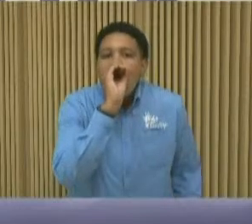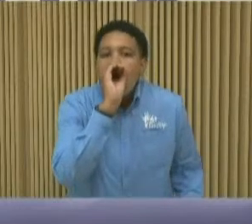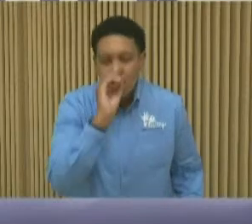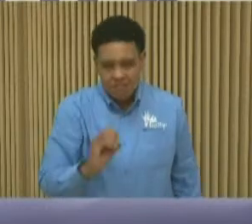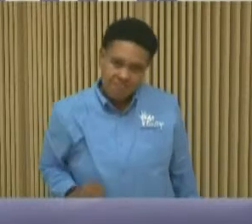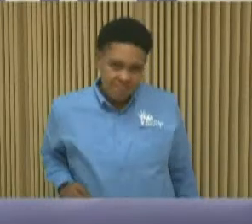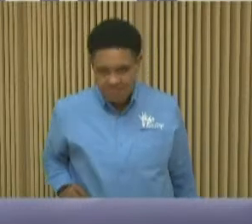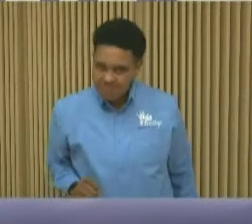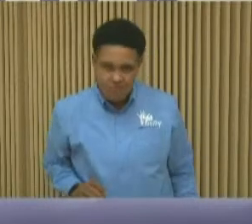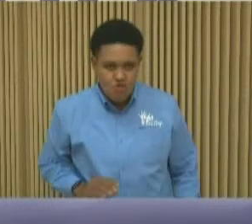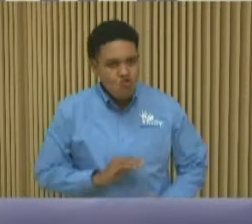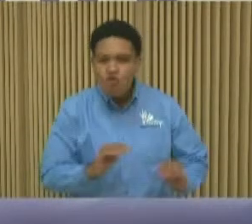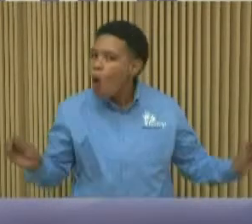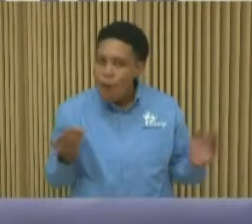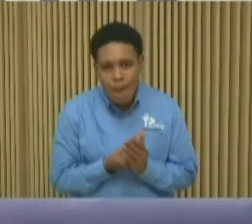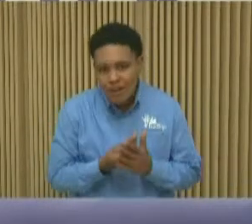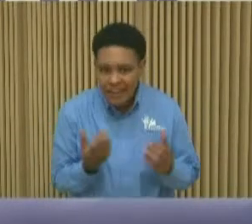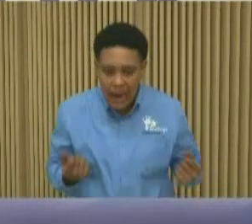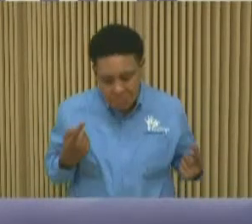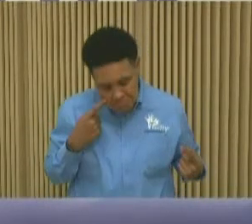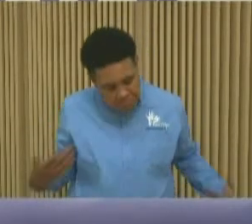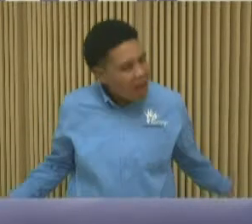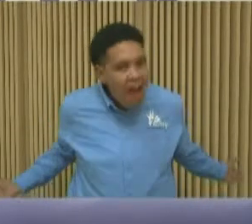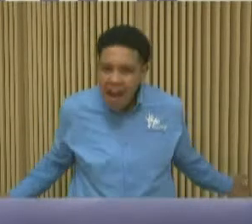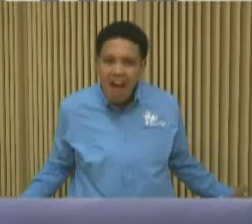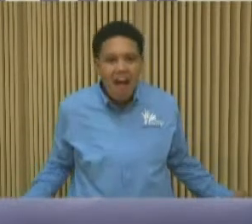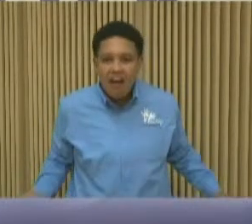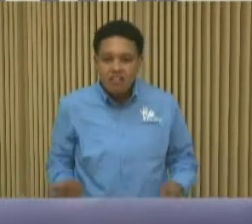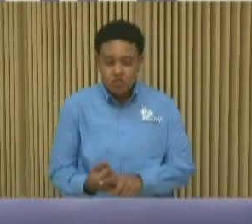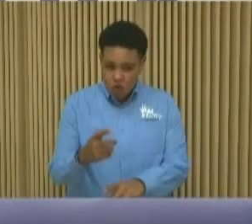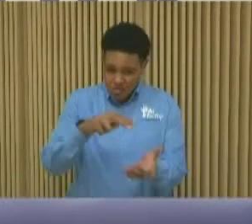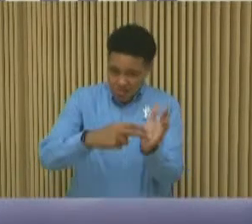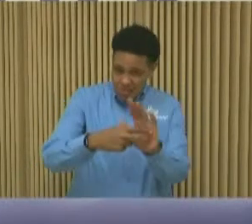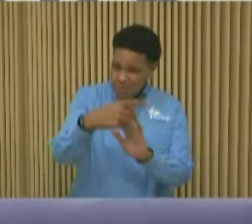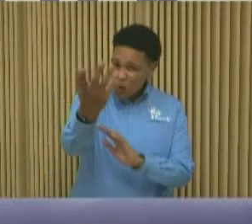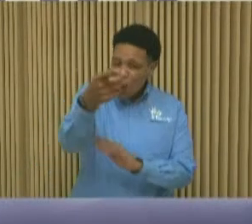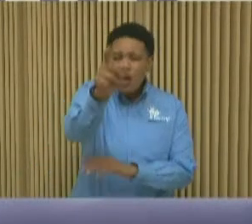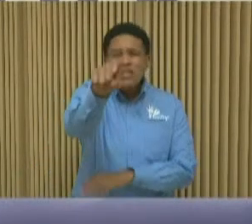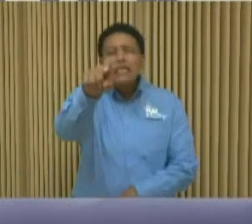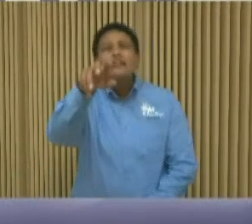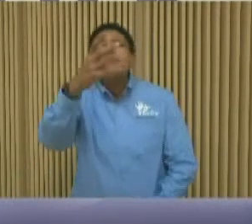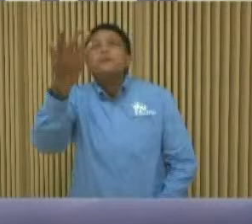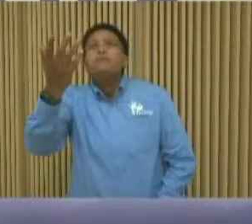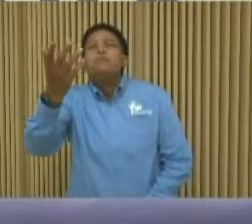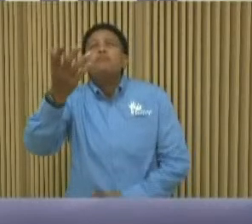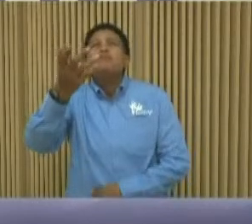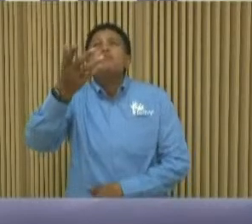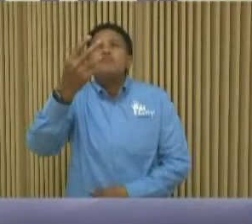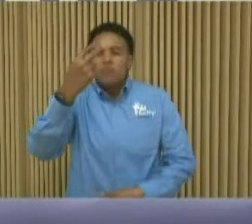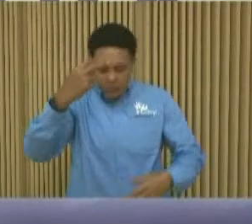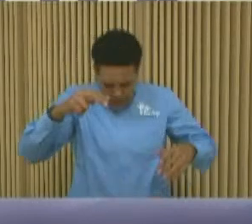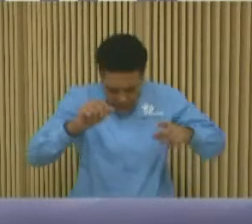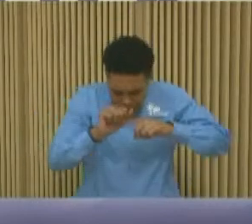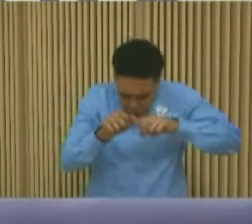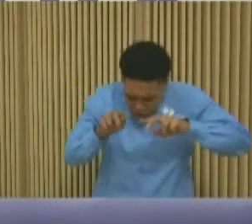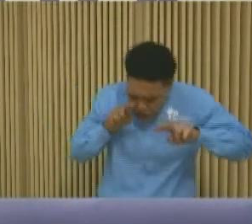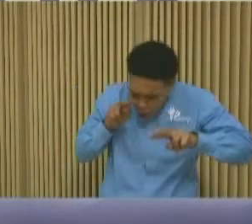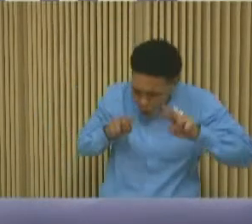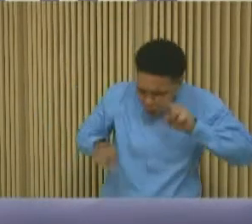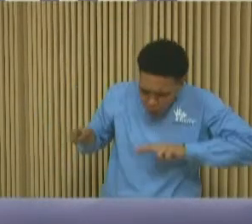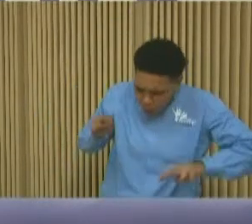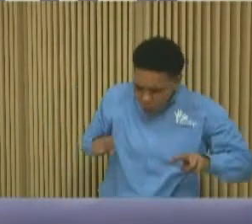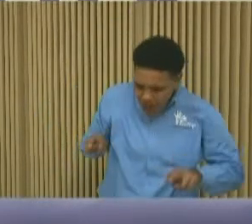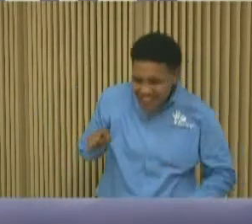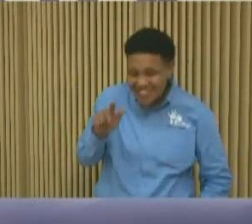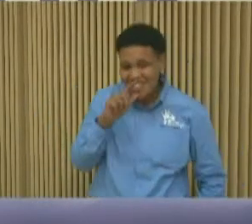with no money. And so it behoves us to look at our situation. It's not